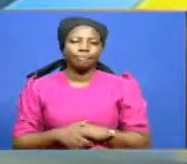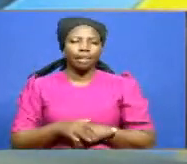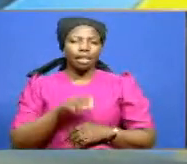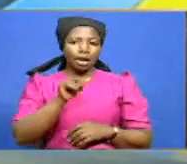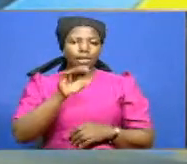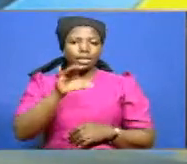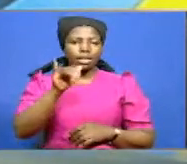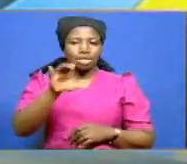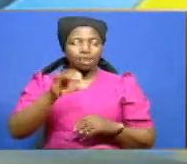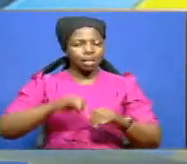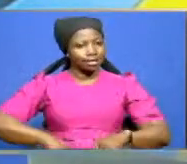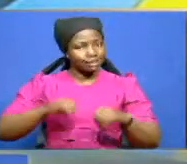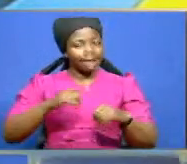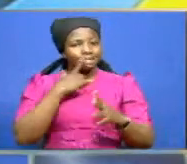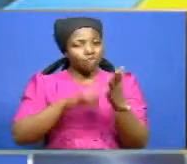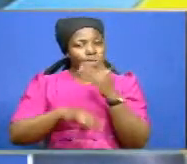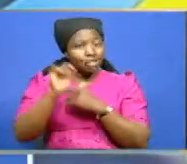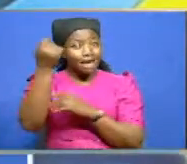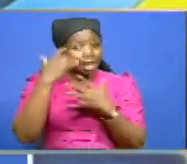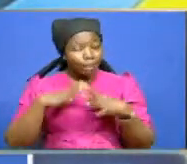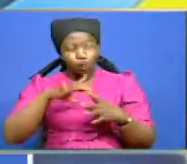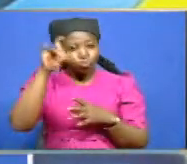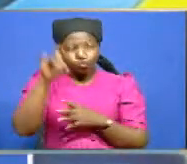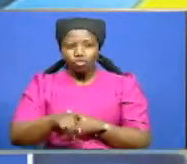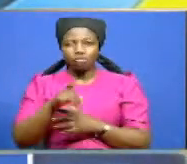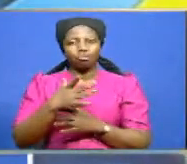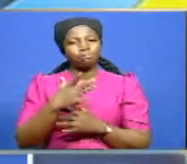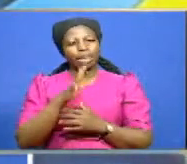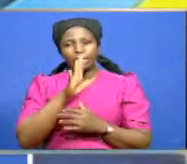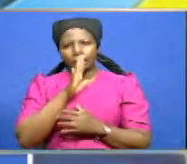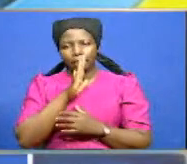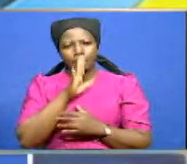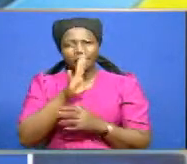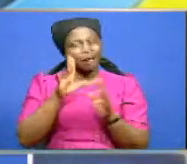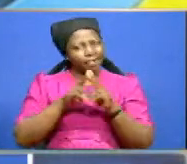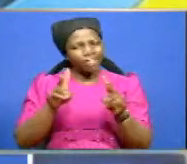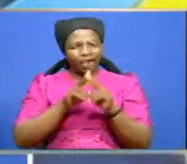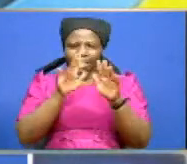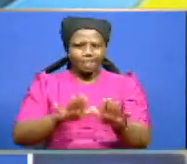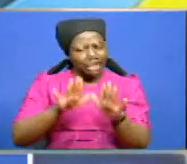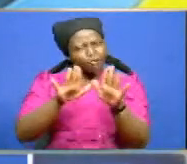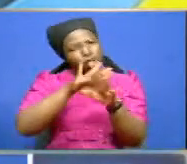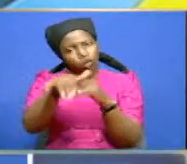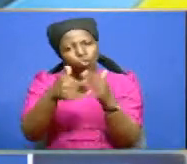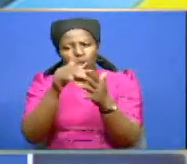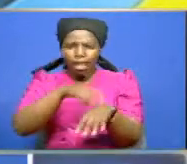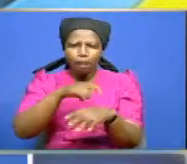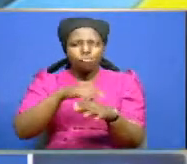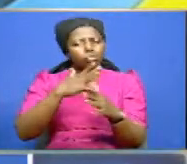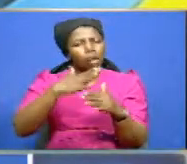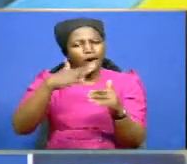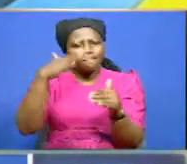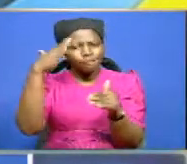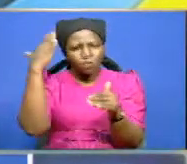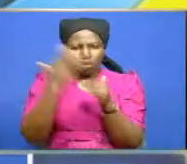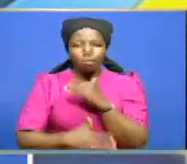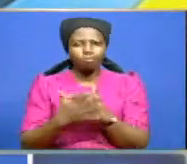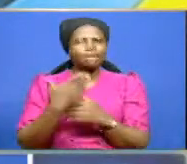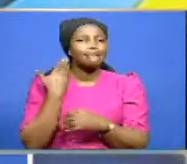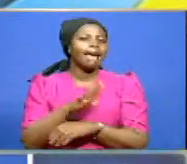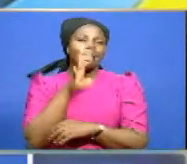Samuel Kobia says Kenyans should exercise discretion at all times to curb cases of hate speech utterances.